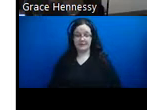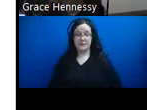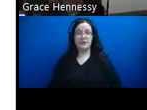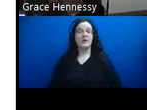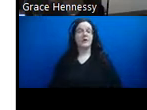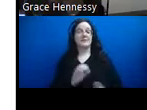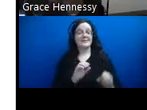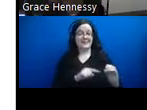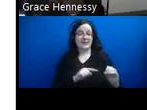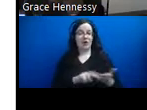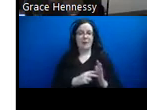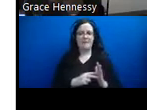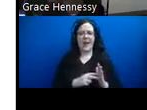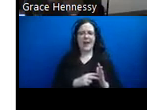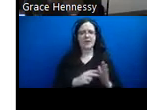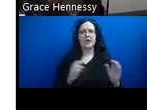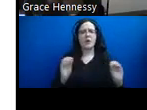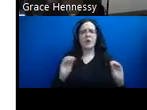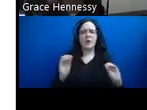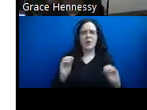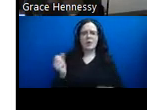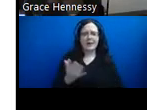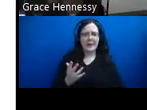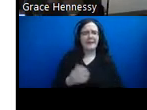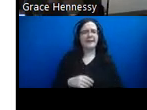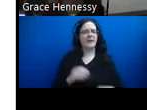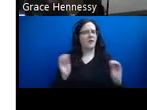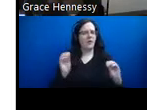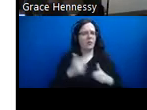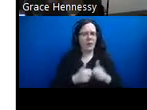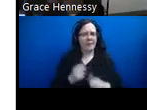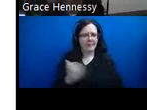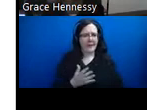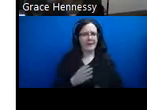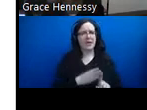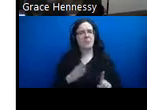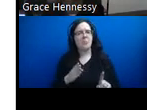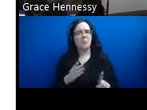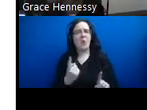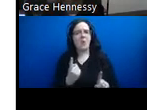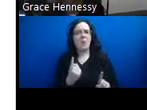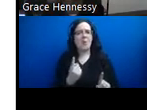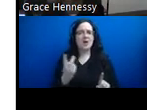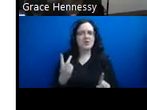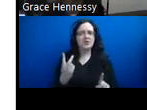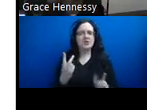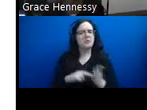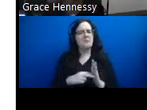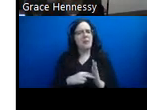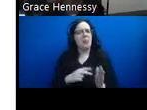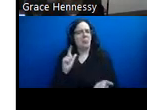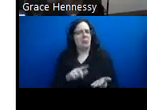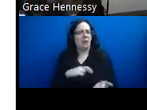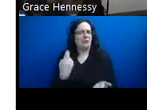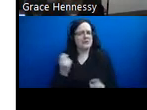meant non-gambling or no problem gambling. 1 to 2 on the PSGI meant low risk gambling.